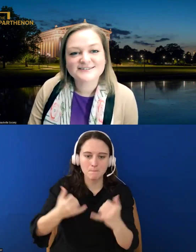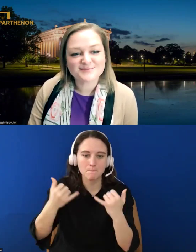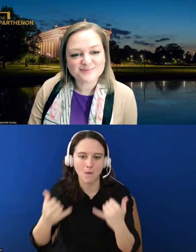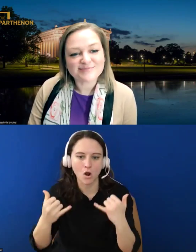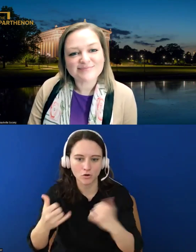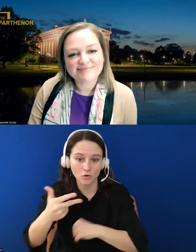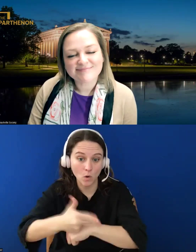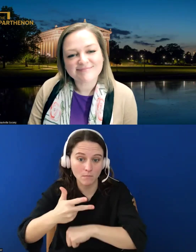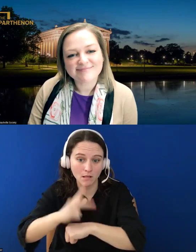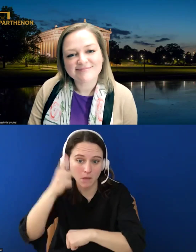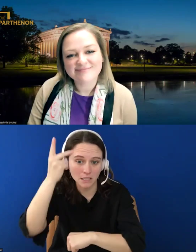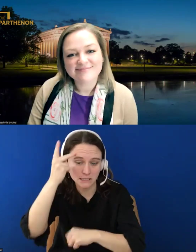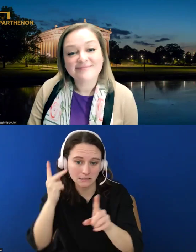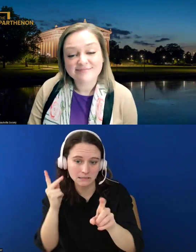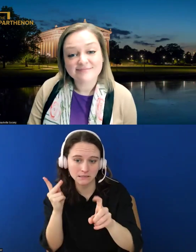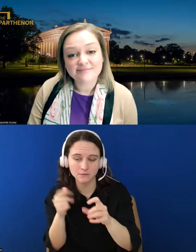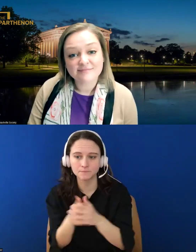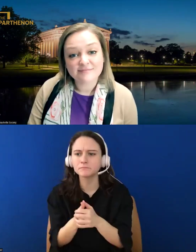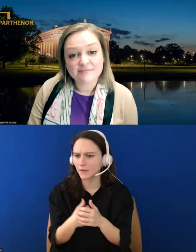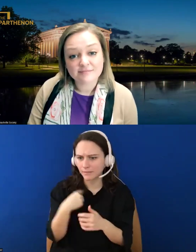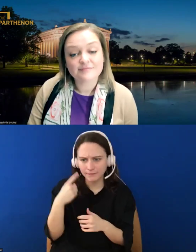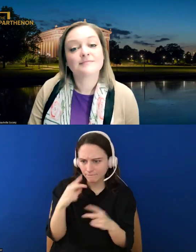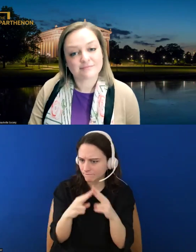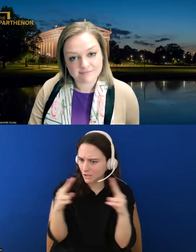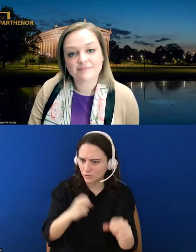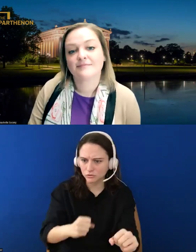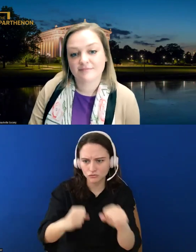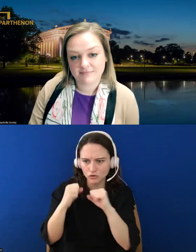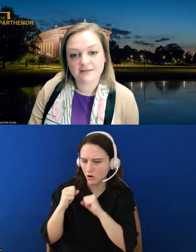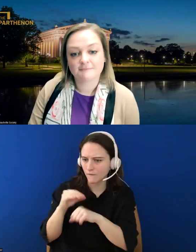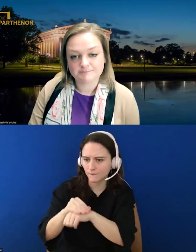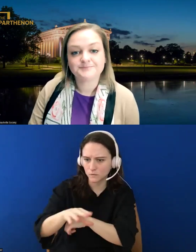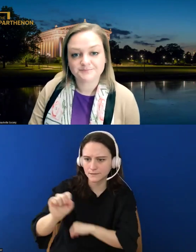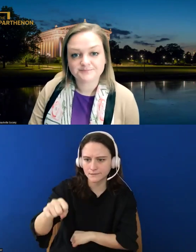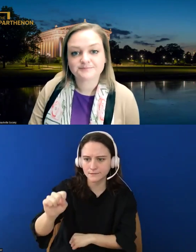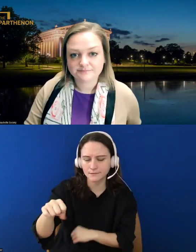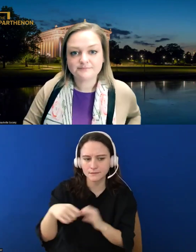politics? Oh, I think it's very strong. It's very strong because